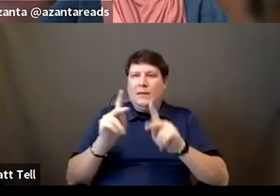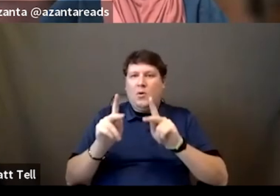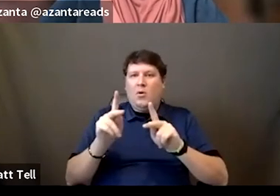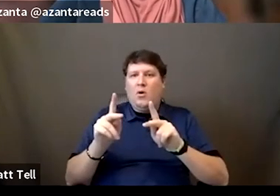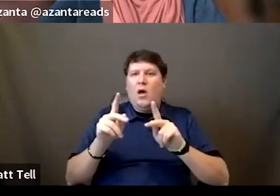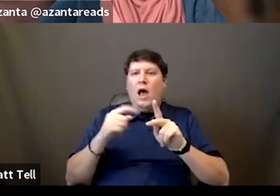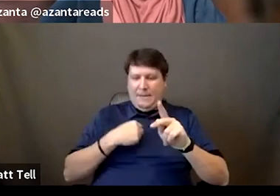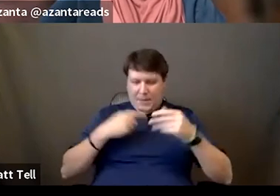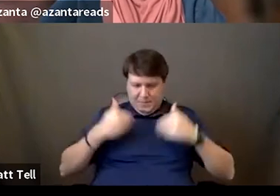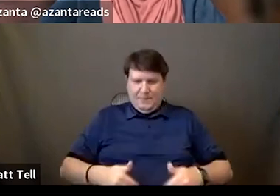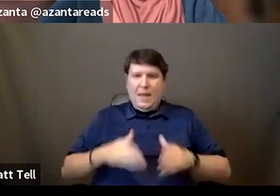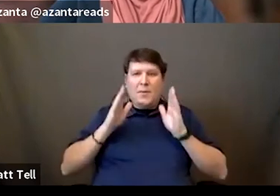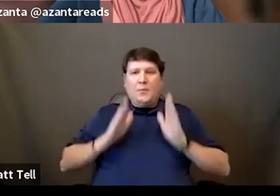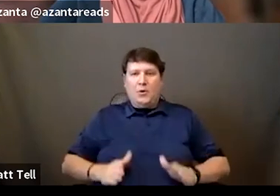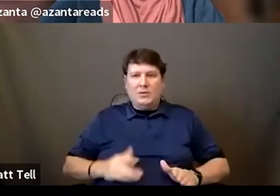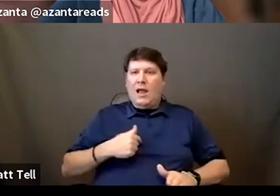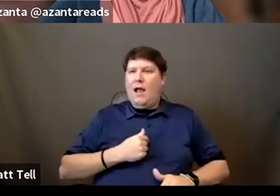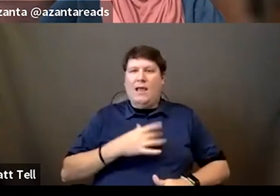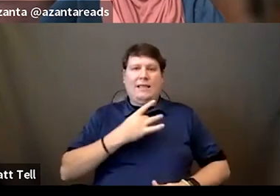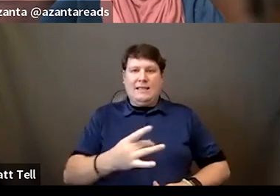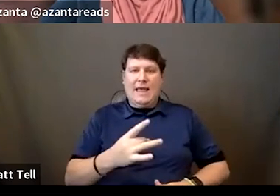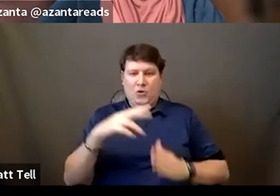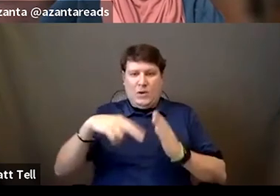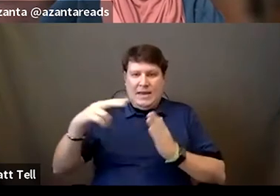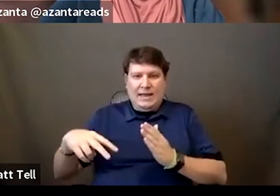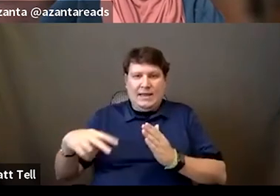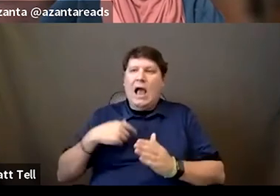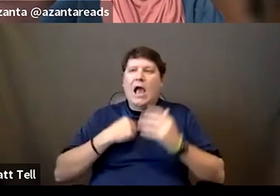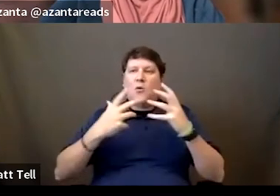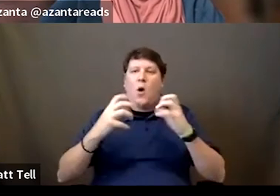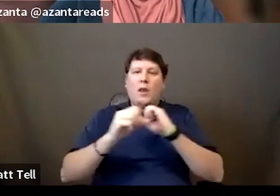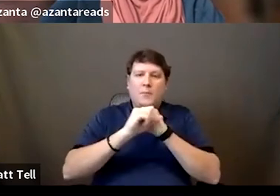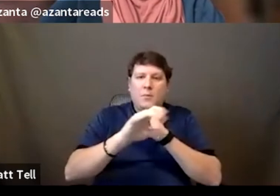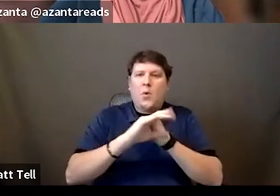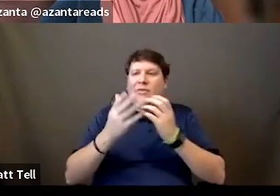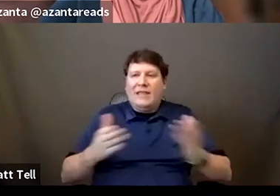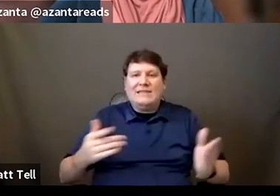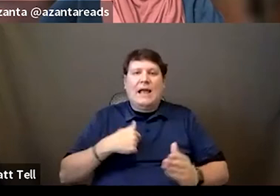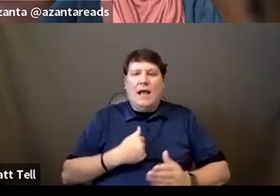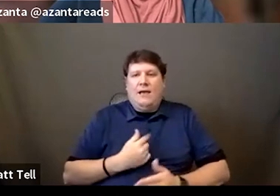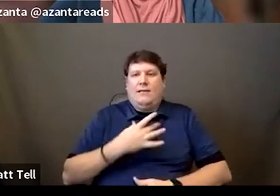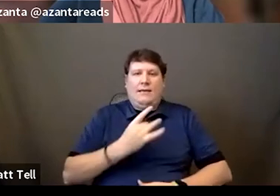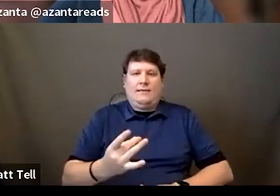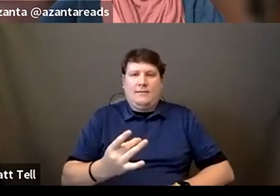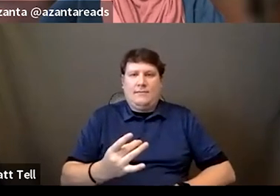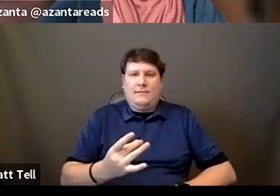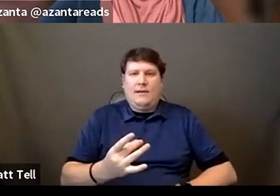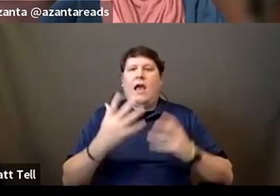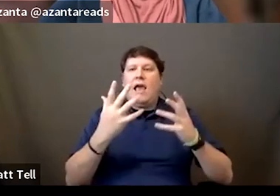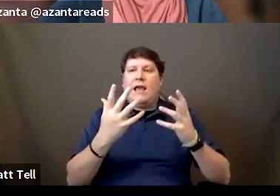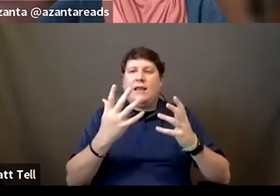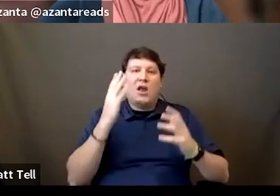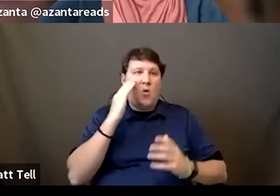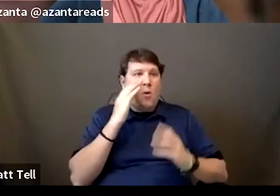person, I like to read, I want to promote things that I enjoy and that I think that my audience can connect with in an authentic